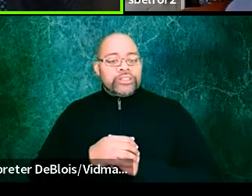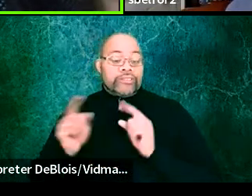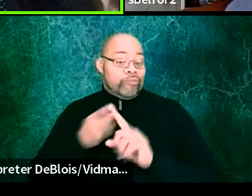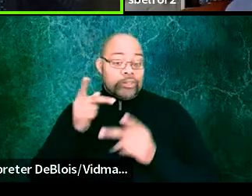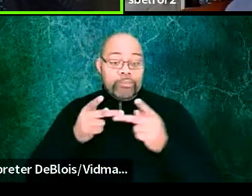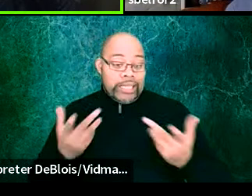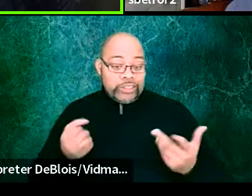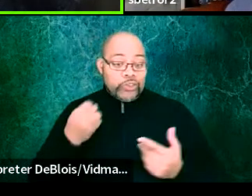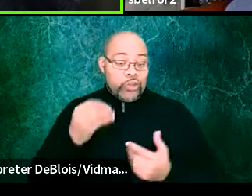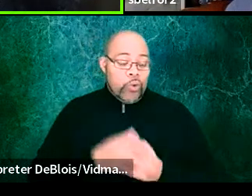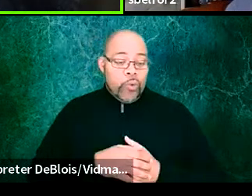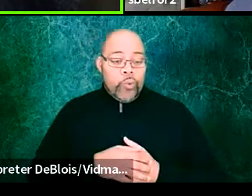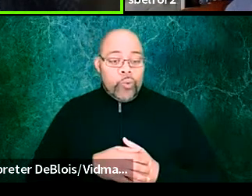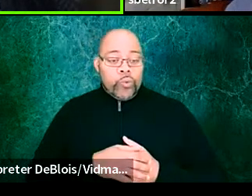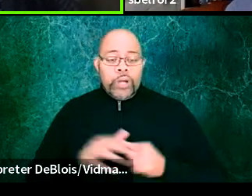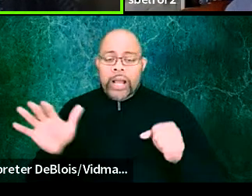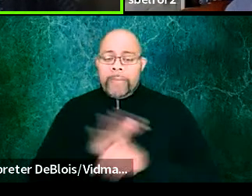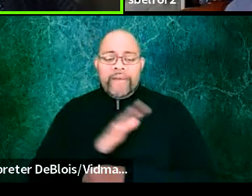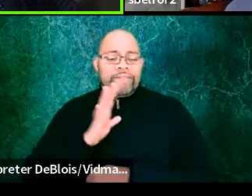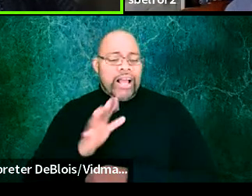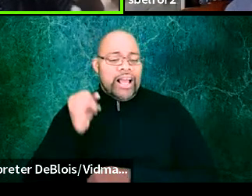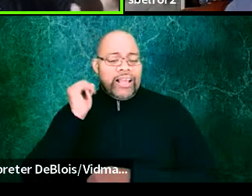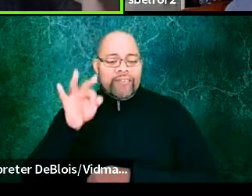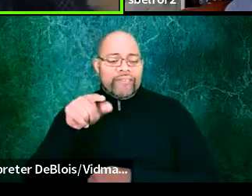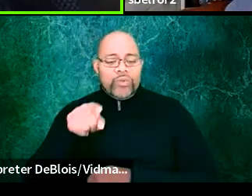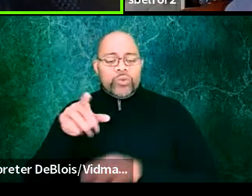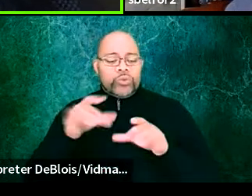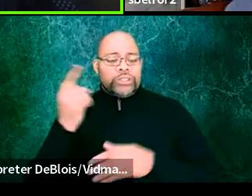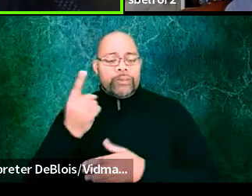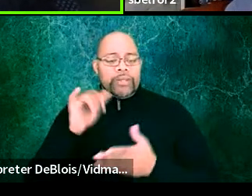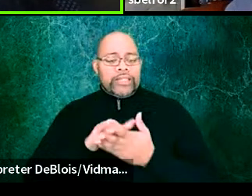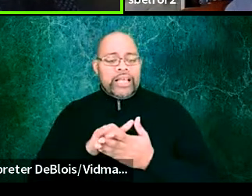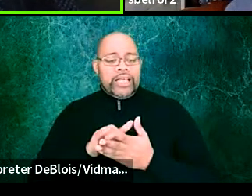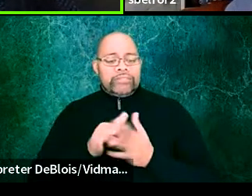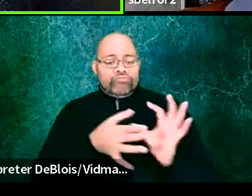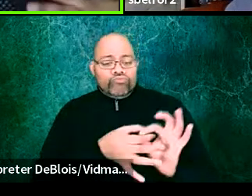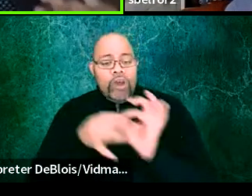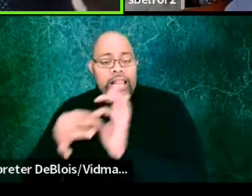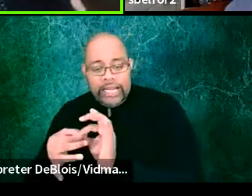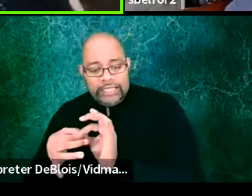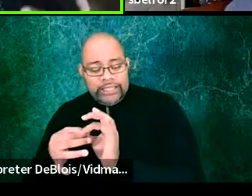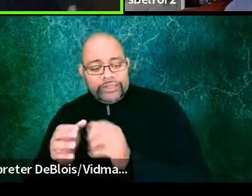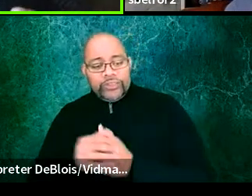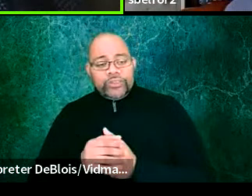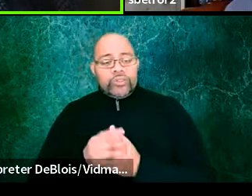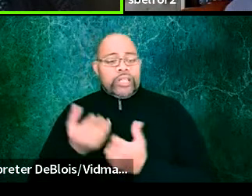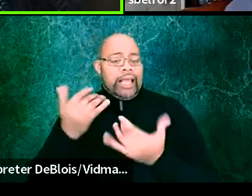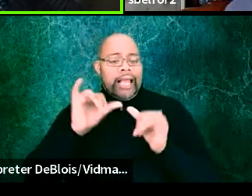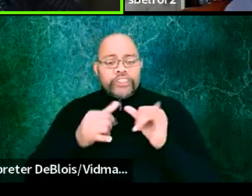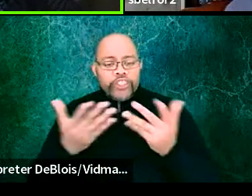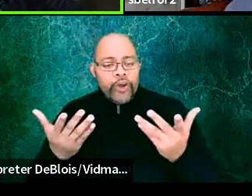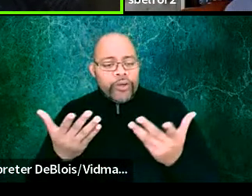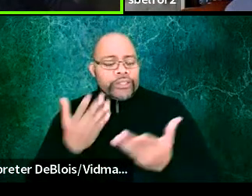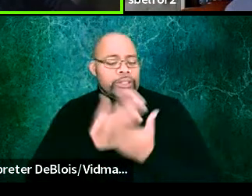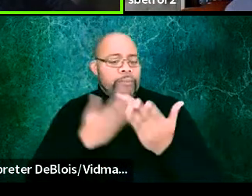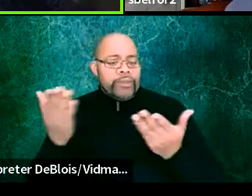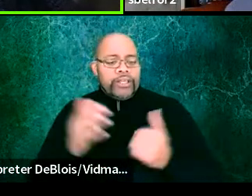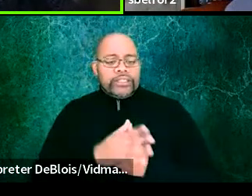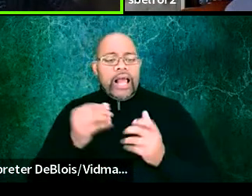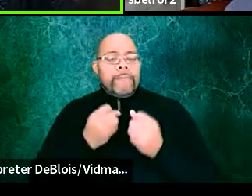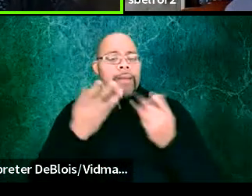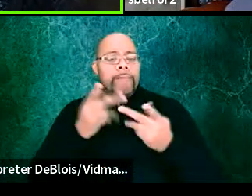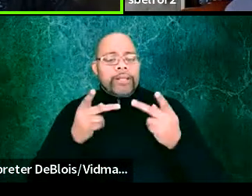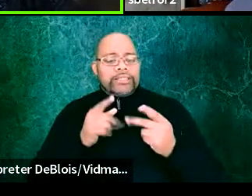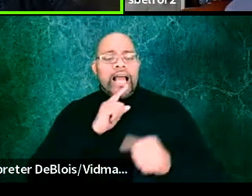place. So it's totally fine if you're doing something that's like tangentially related, or like in engineering and things. And a lot of